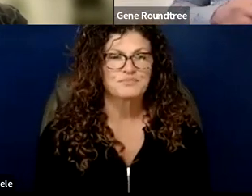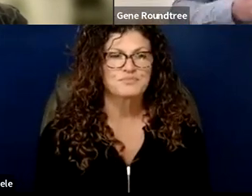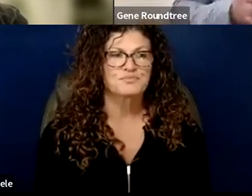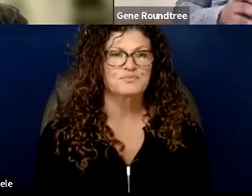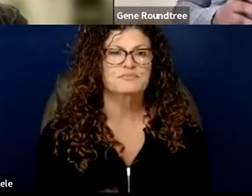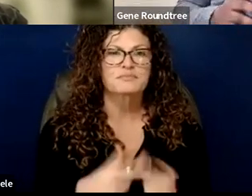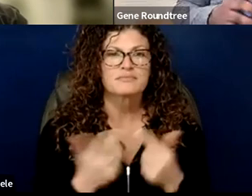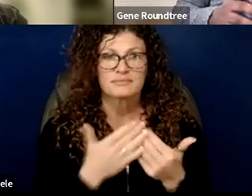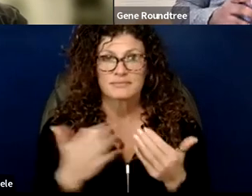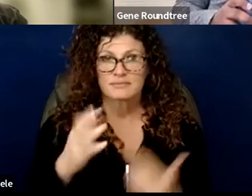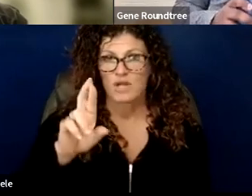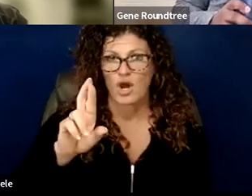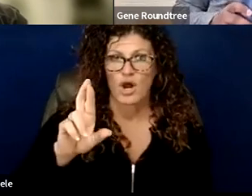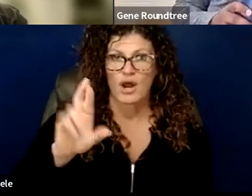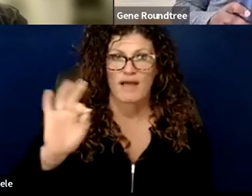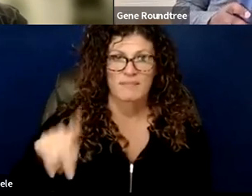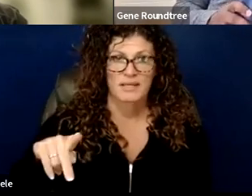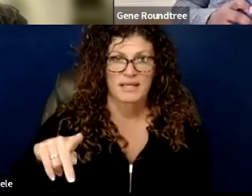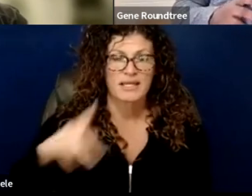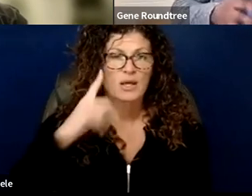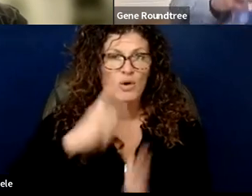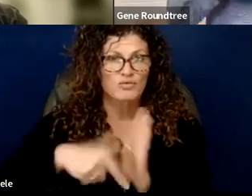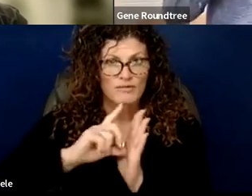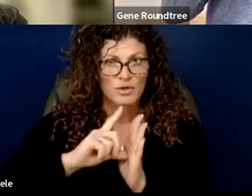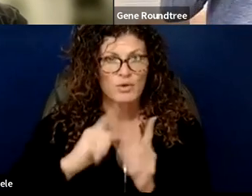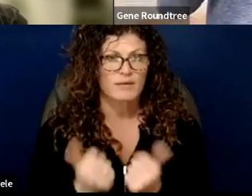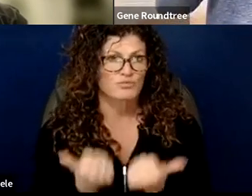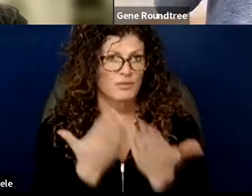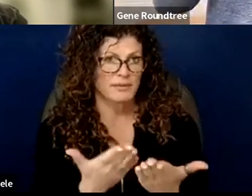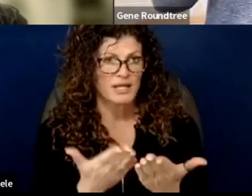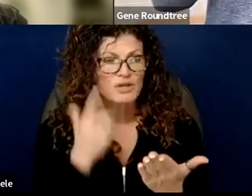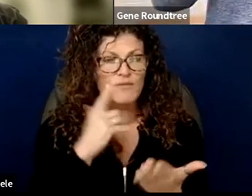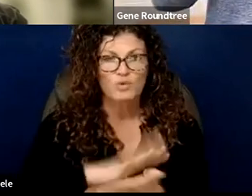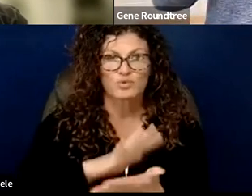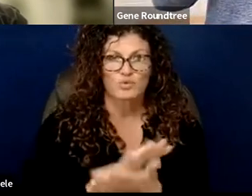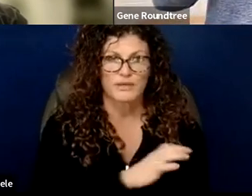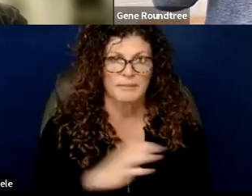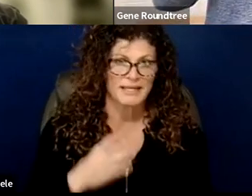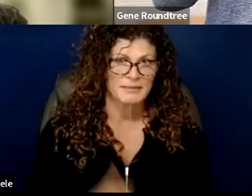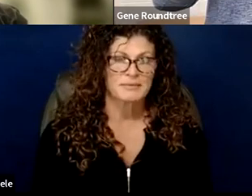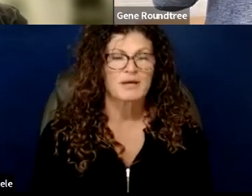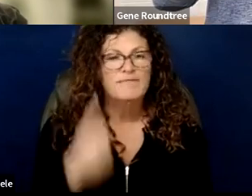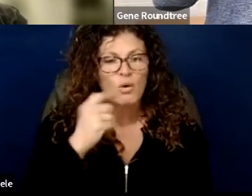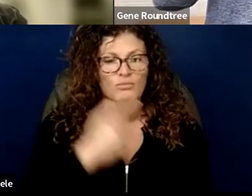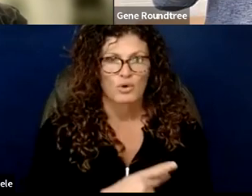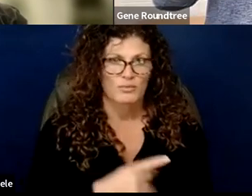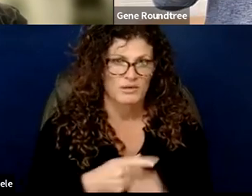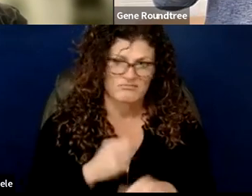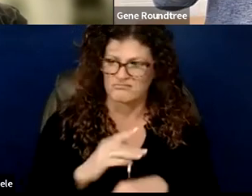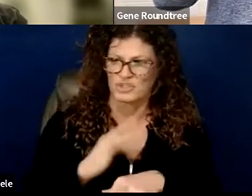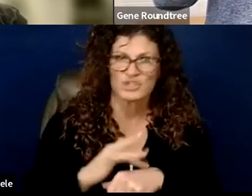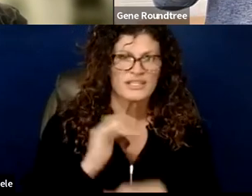RFP review team will review and present recommendations to the school committee for approval by early